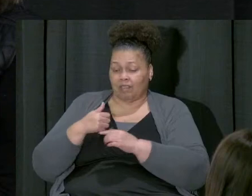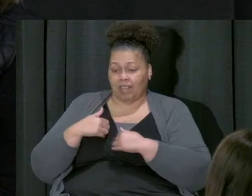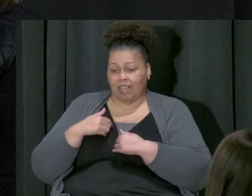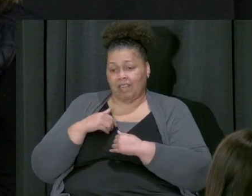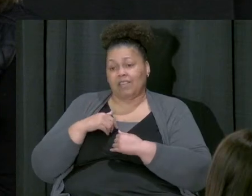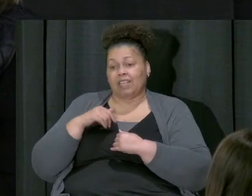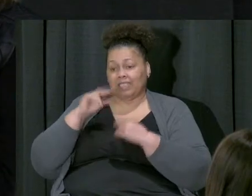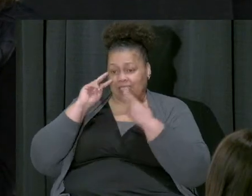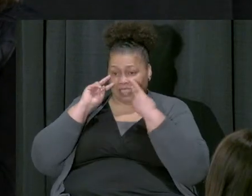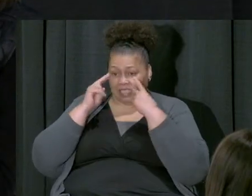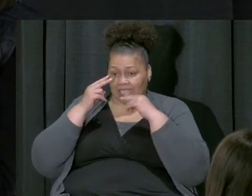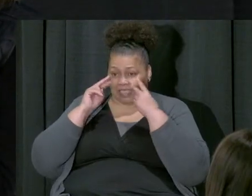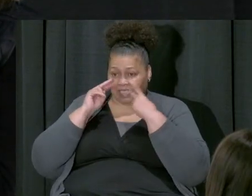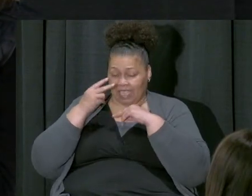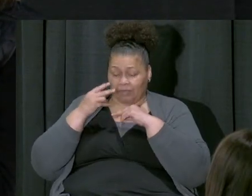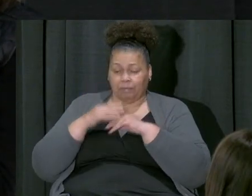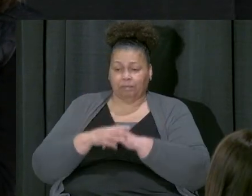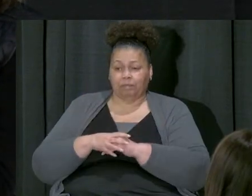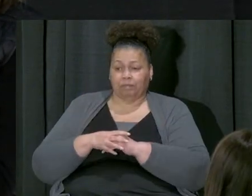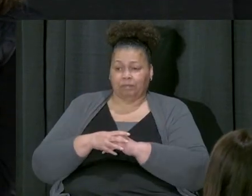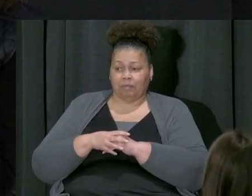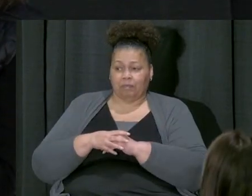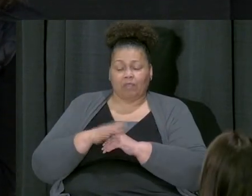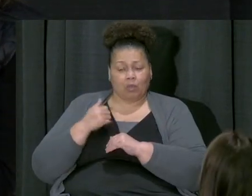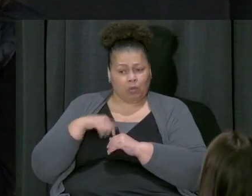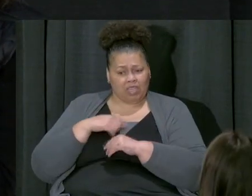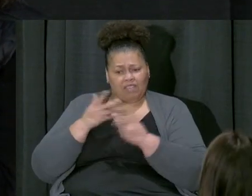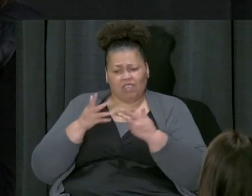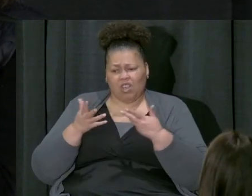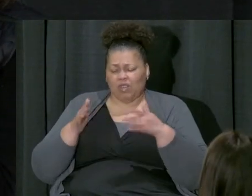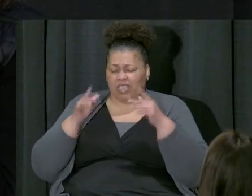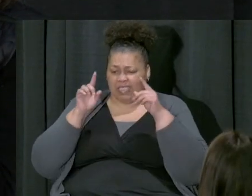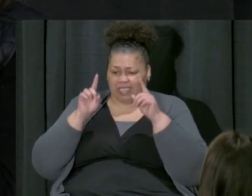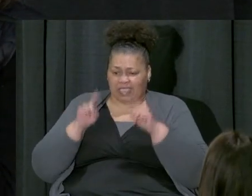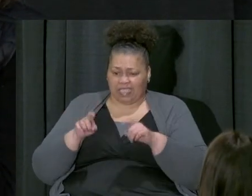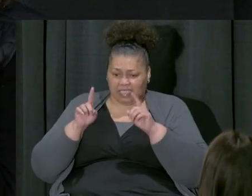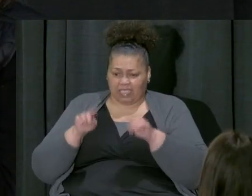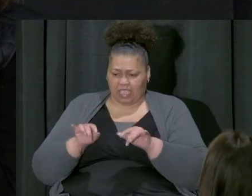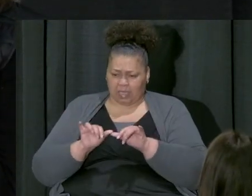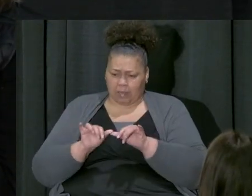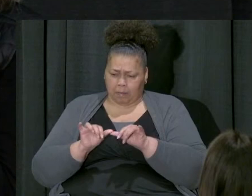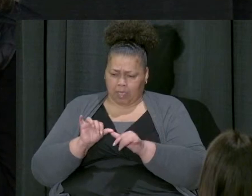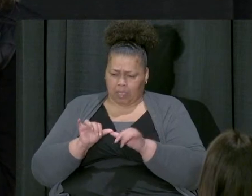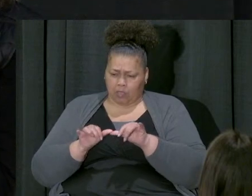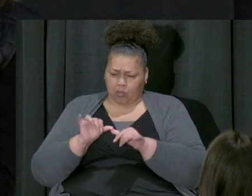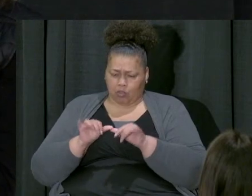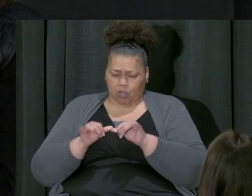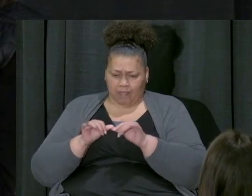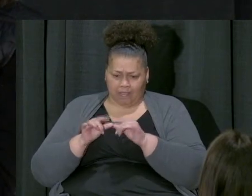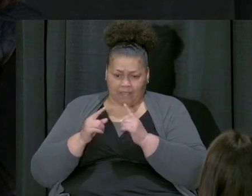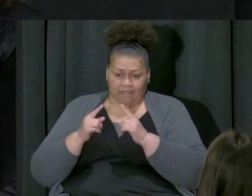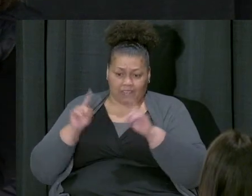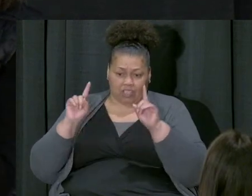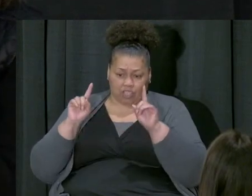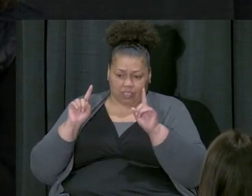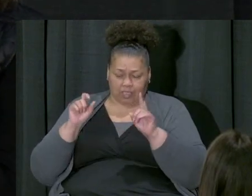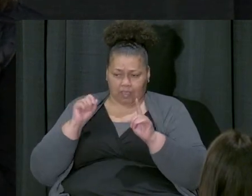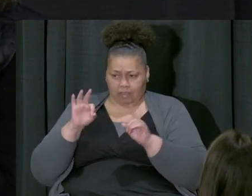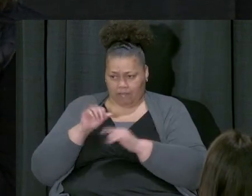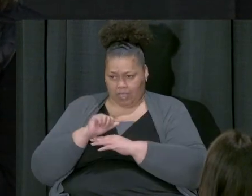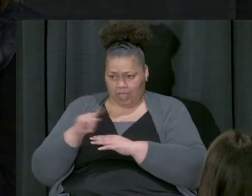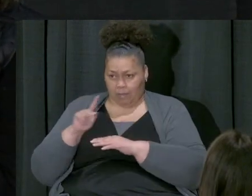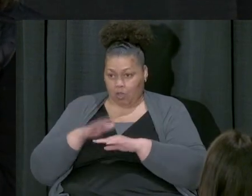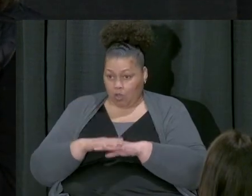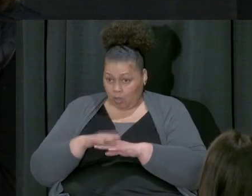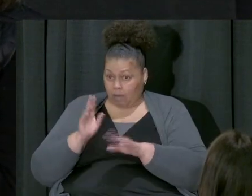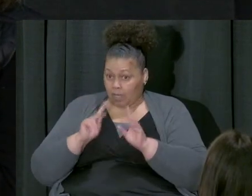know that we have tested, we have actually measured the efficiency of the app on people